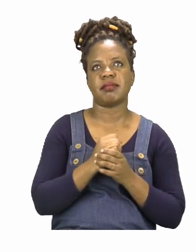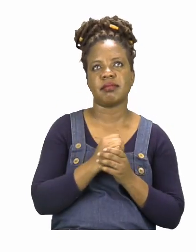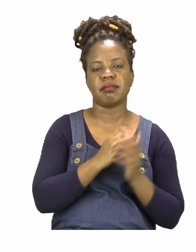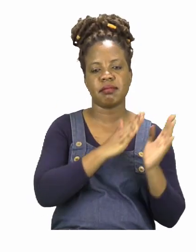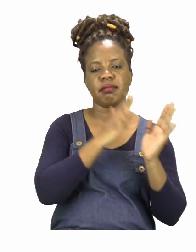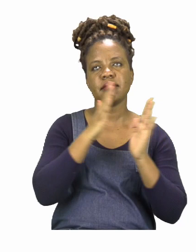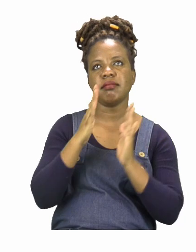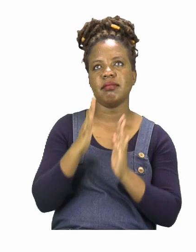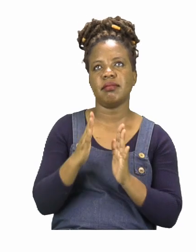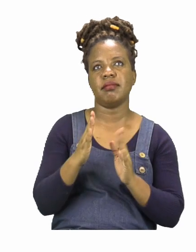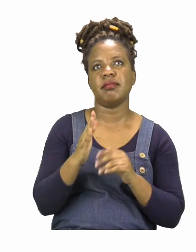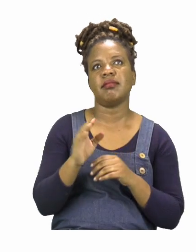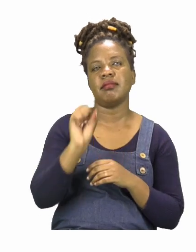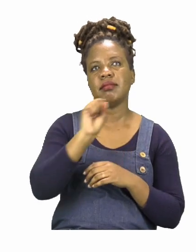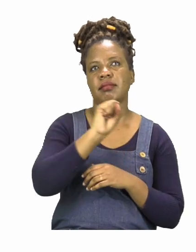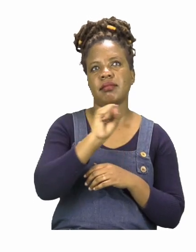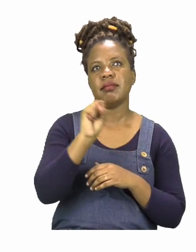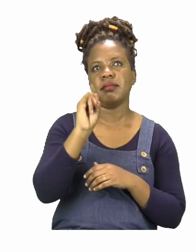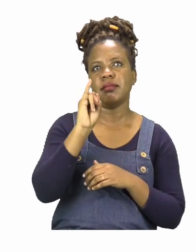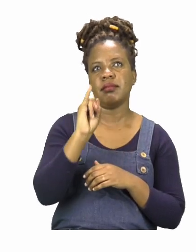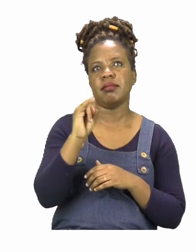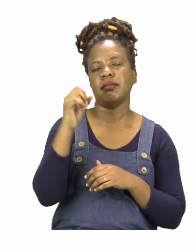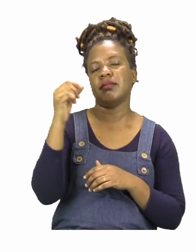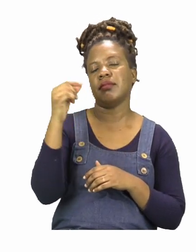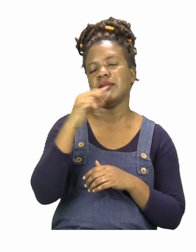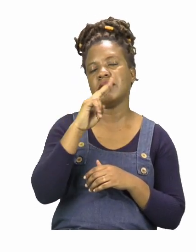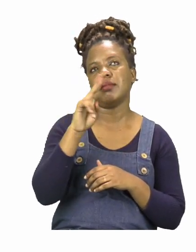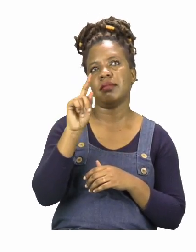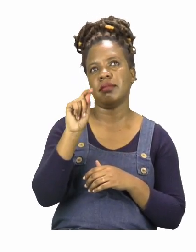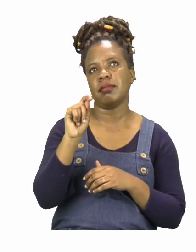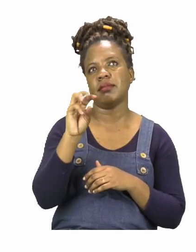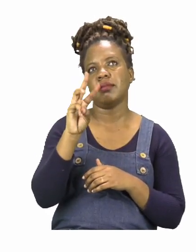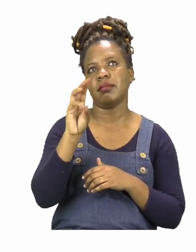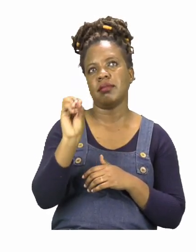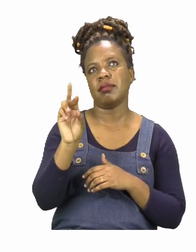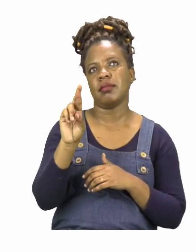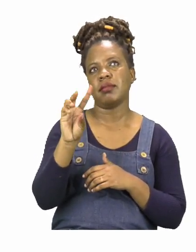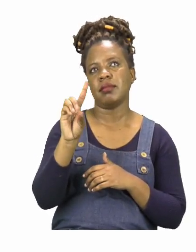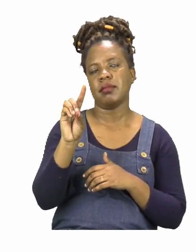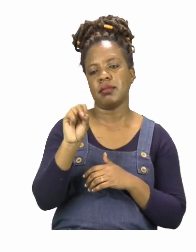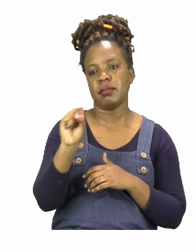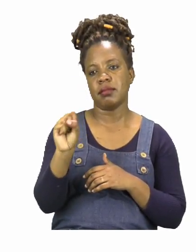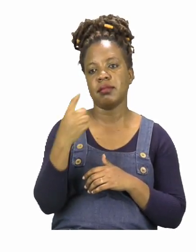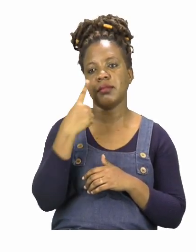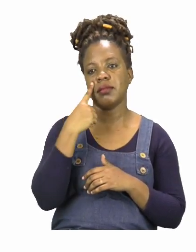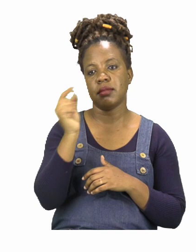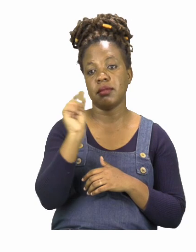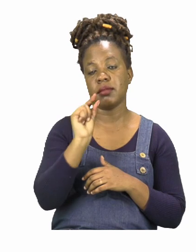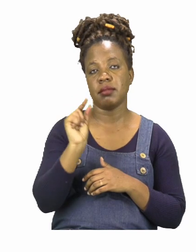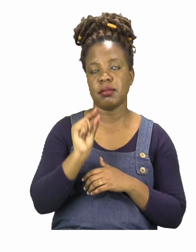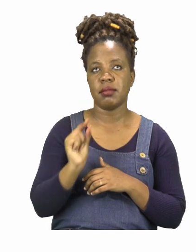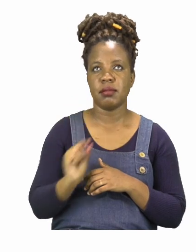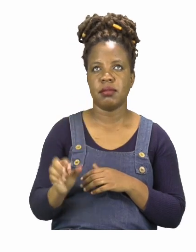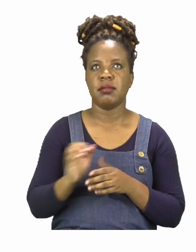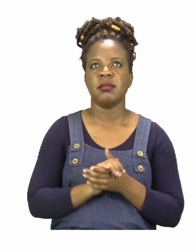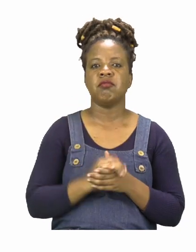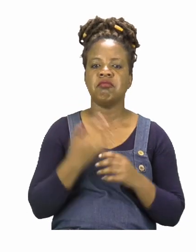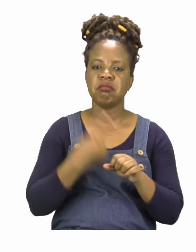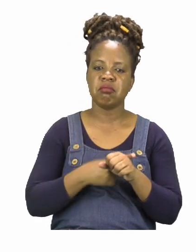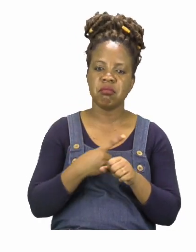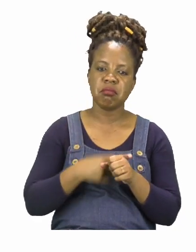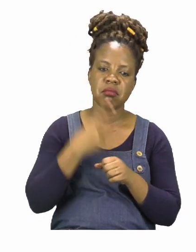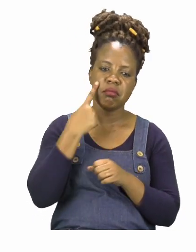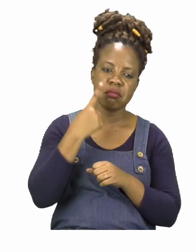words. Remember, our sight words are words we always see and use in sentences. But this time it's good to know them so that when we make